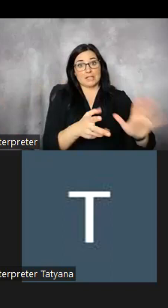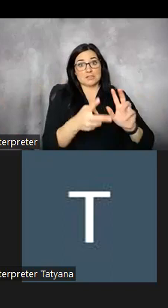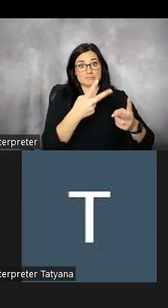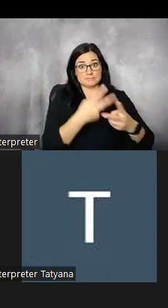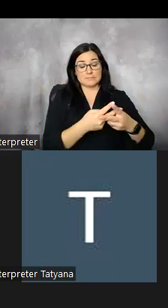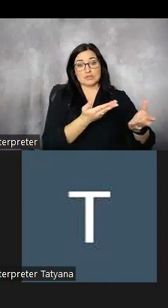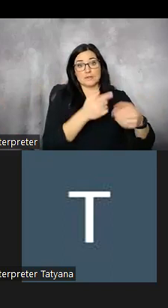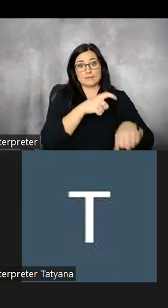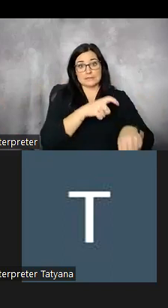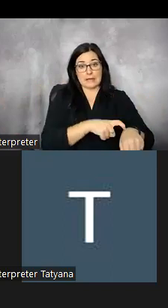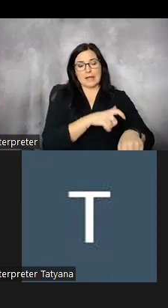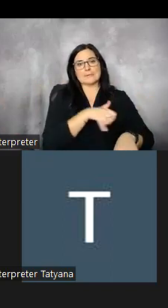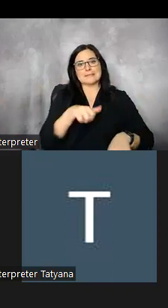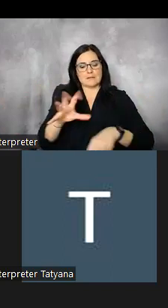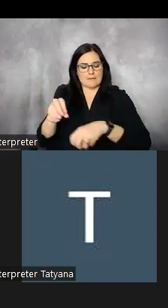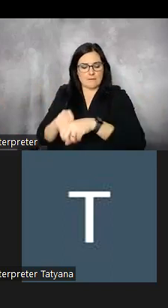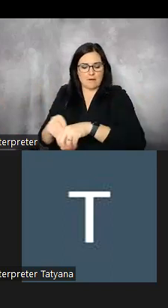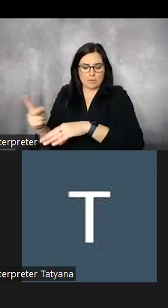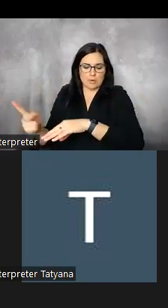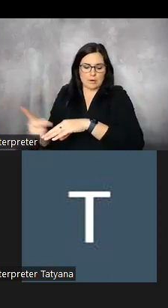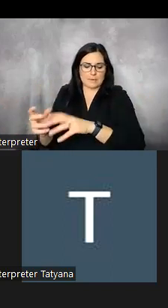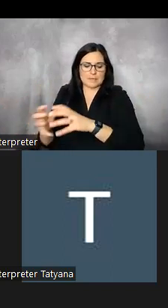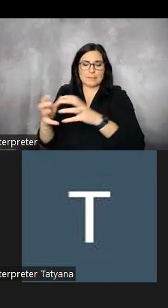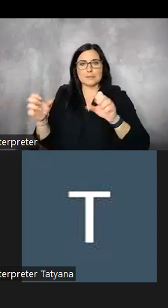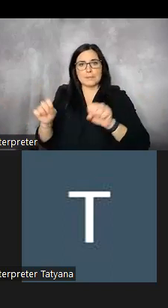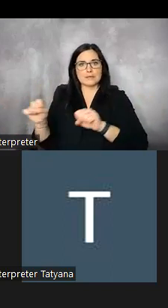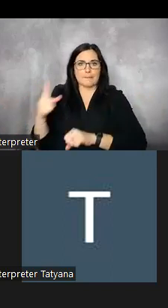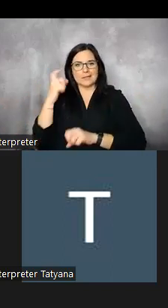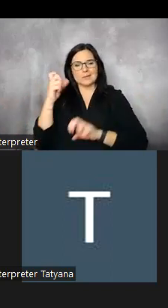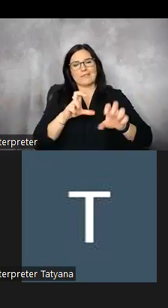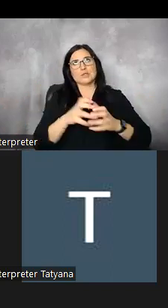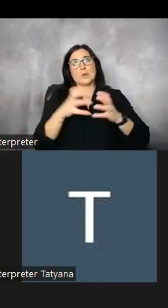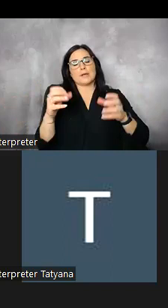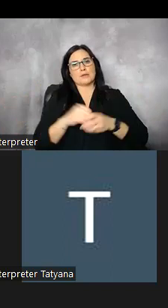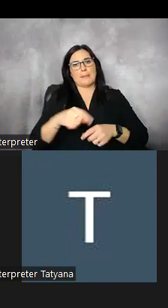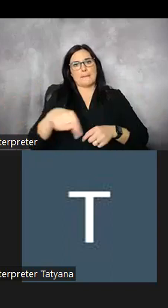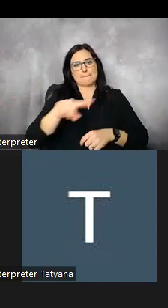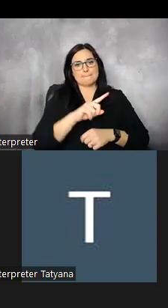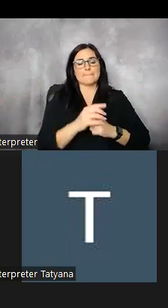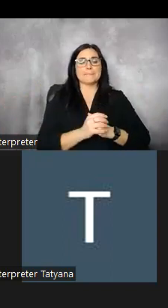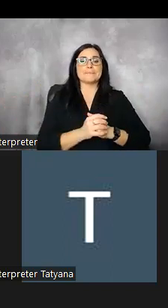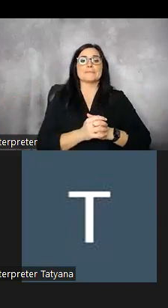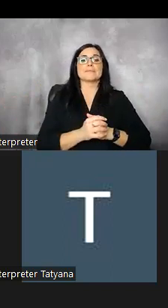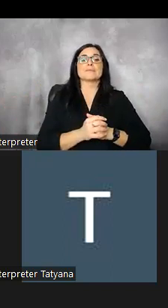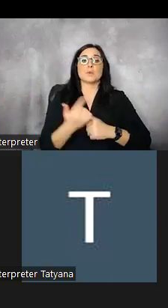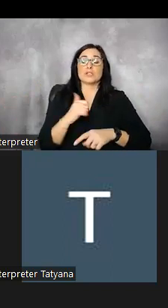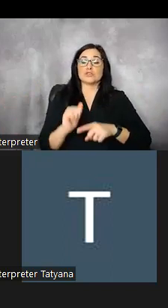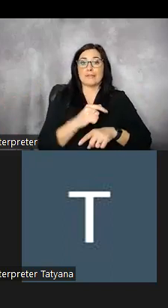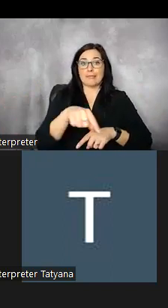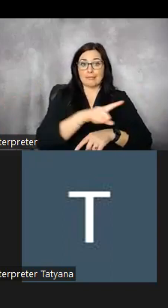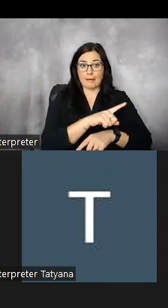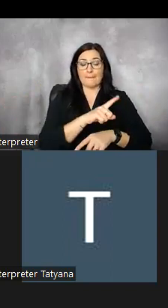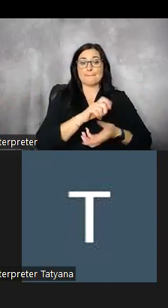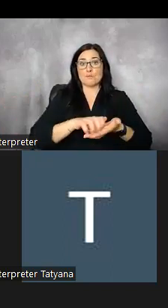to keep them involved with the program as much as we can since we've invested so much in them. But while they are in there, we train them. And then once they do know